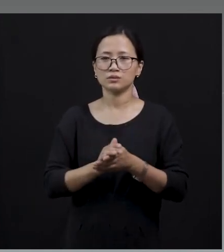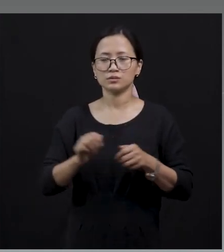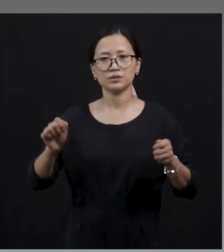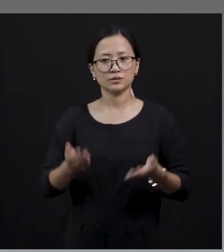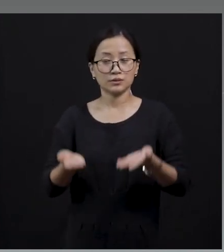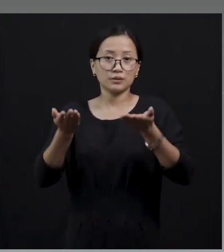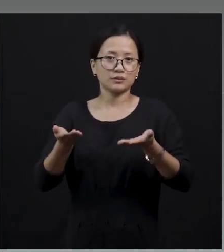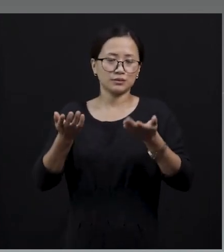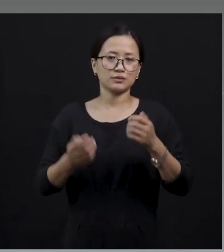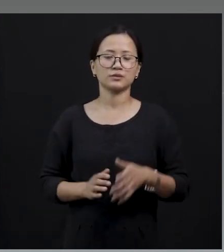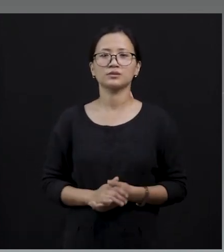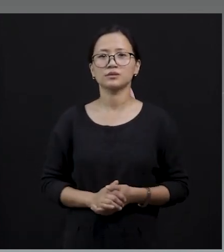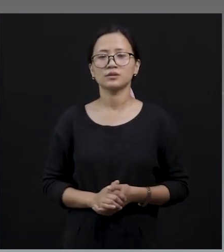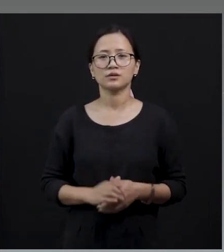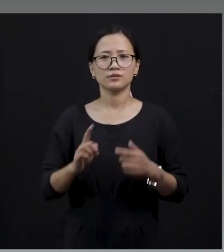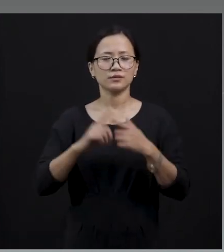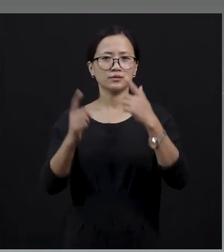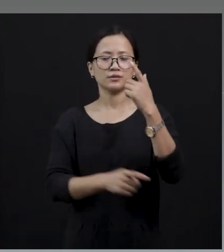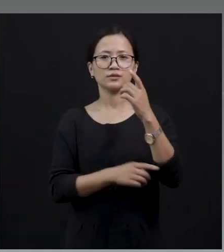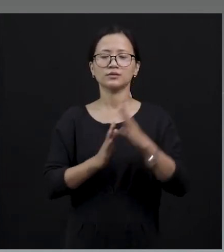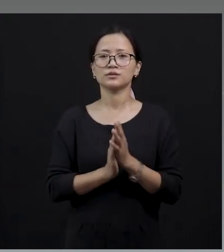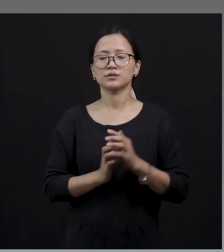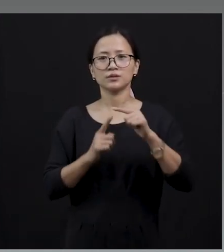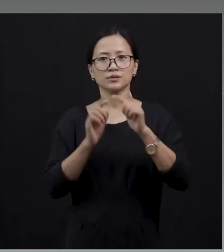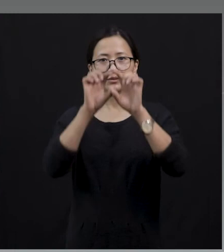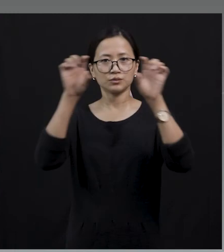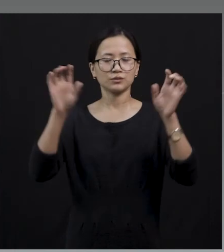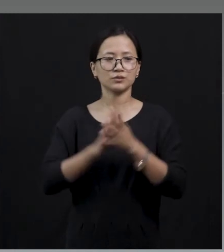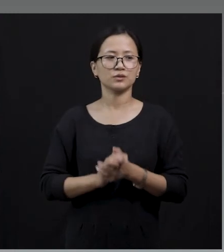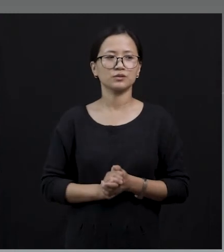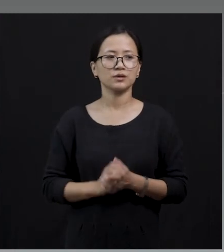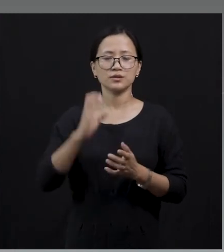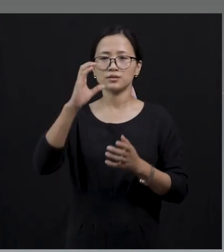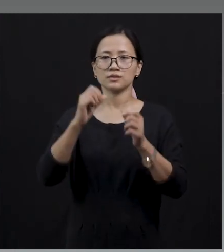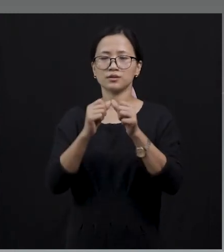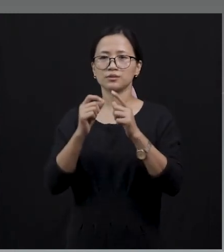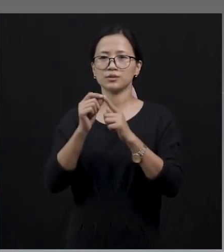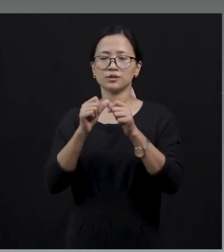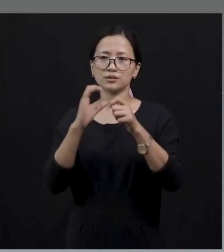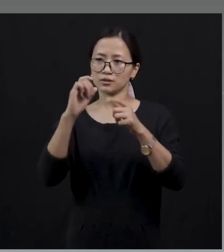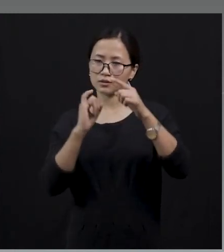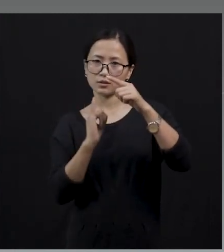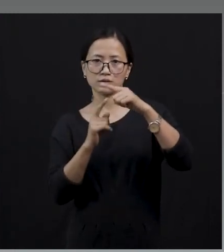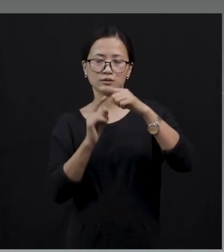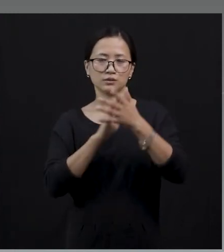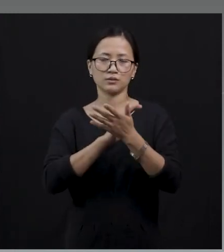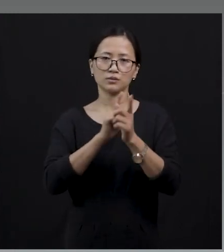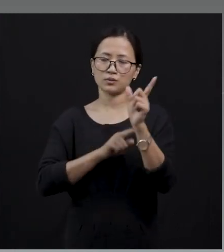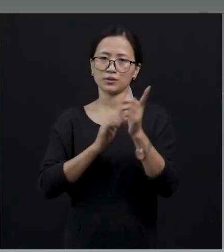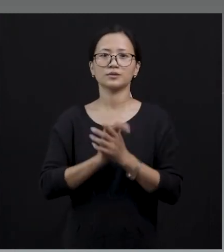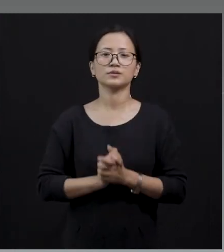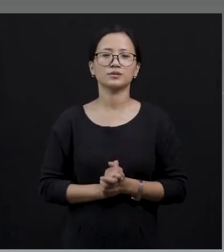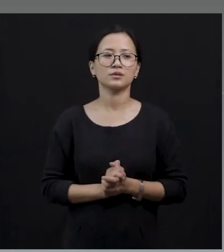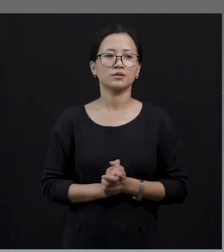weights. Now let's look at our final topic for today, capacity. Capacity, as I've already mentioned,